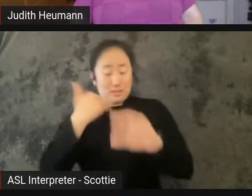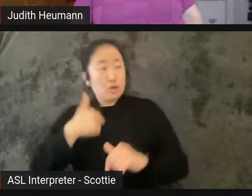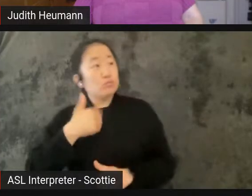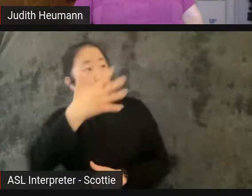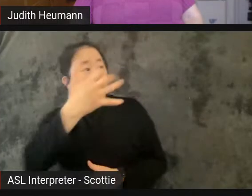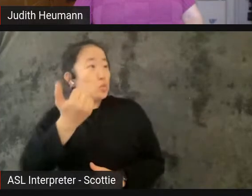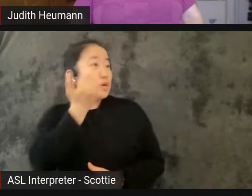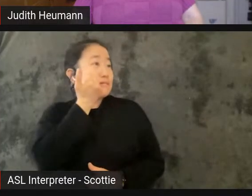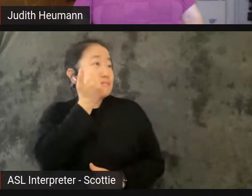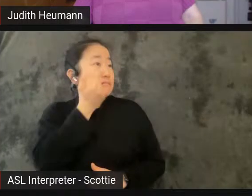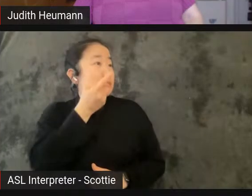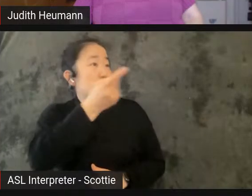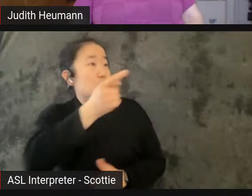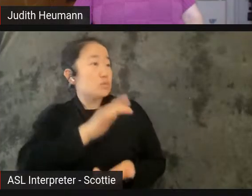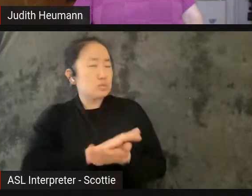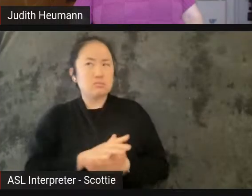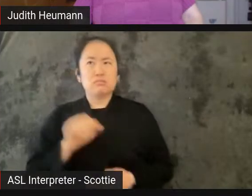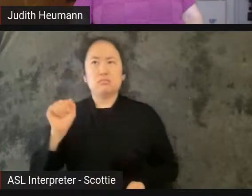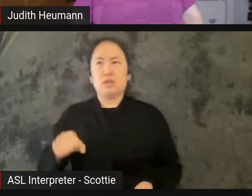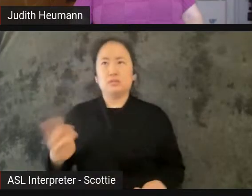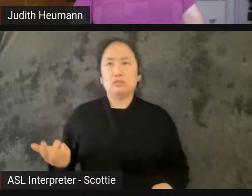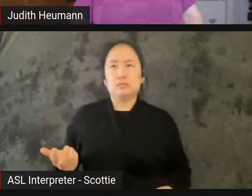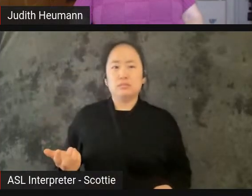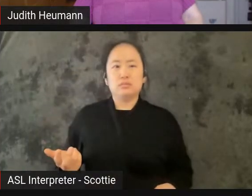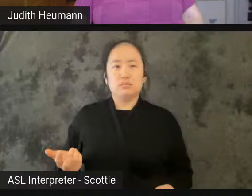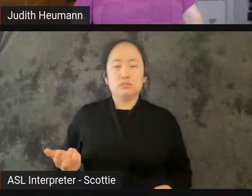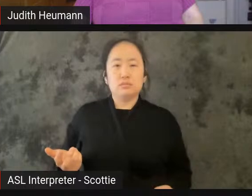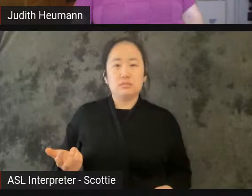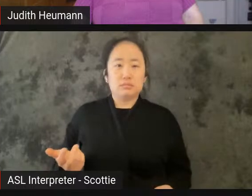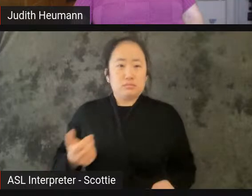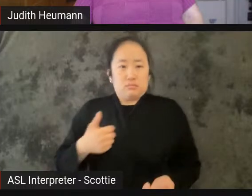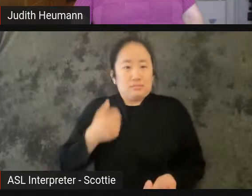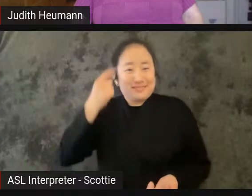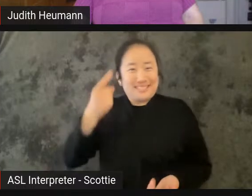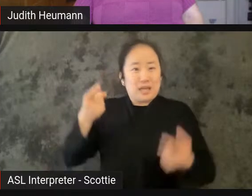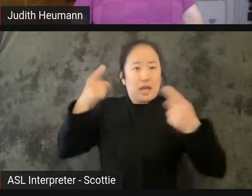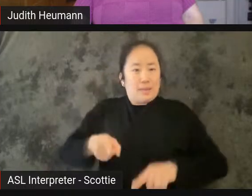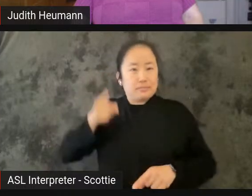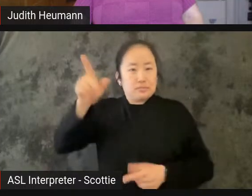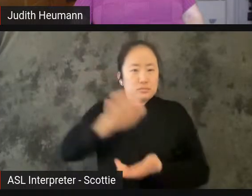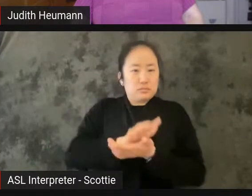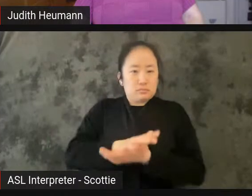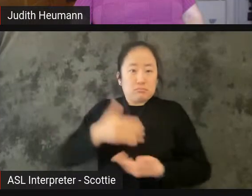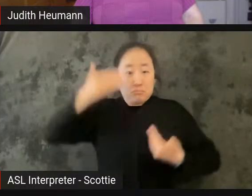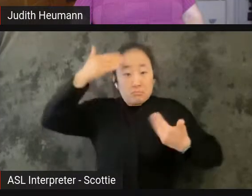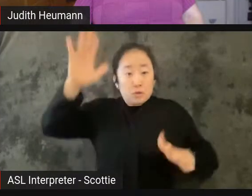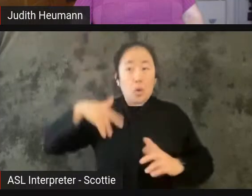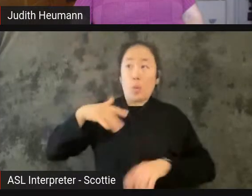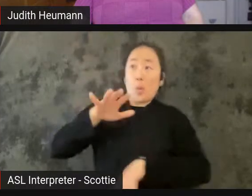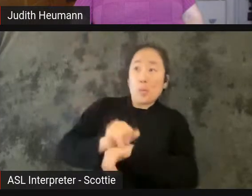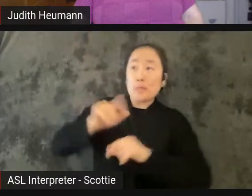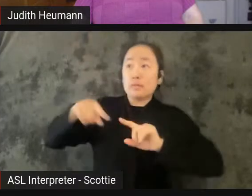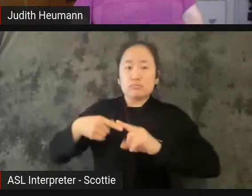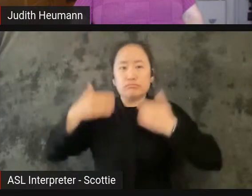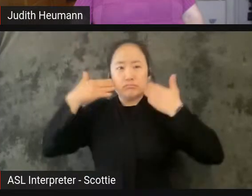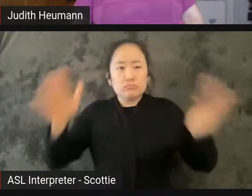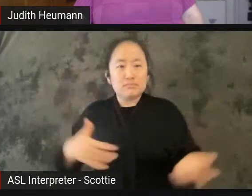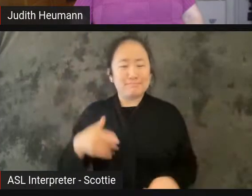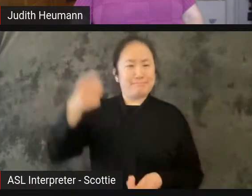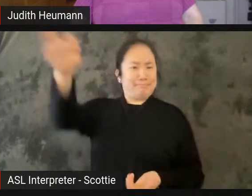everyday. I realized I didn't even know when they were having appointments because it happened automatically. Having health